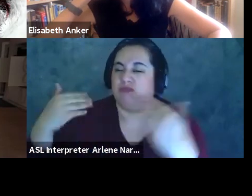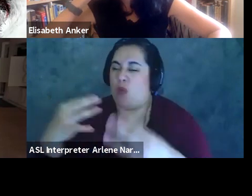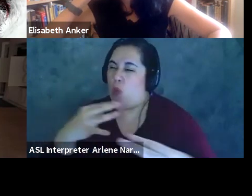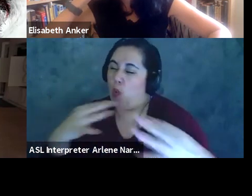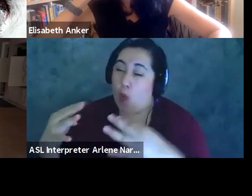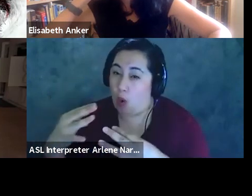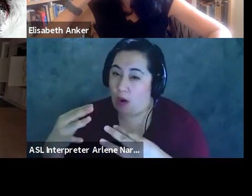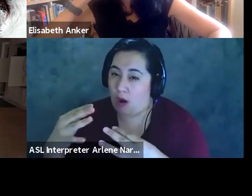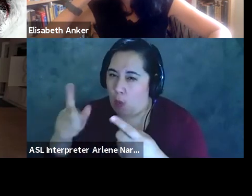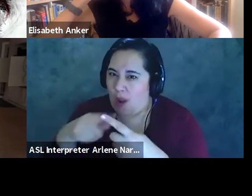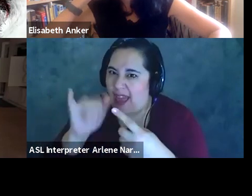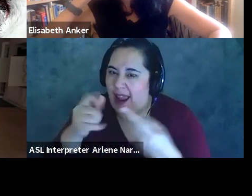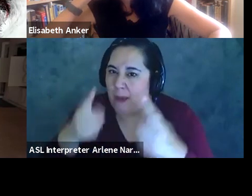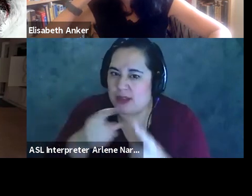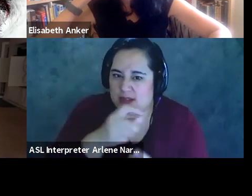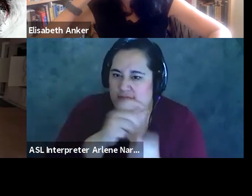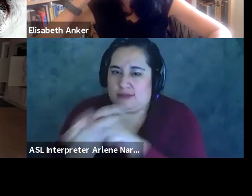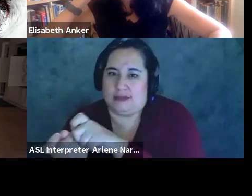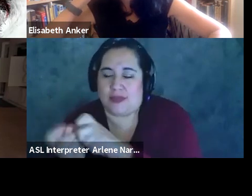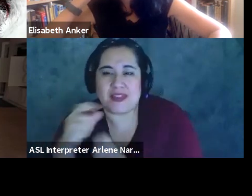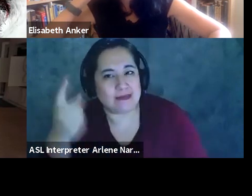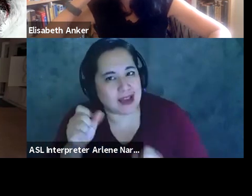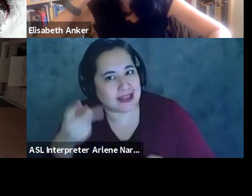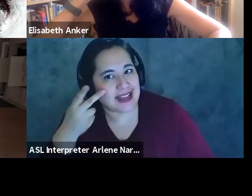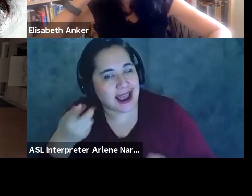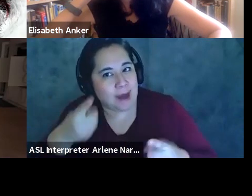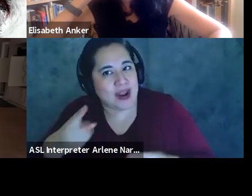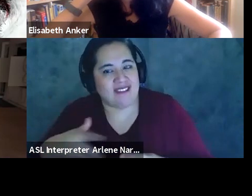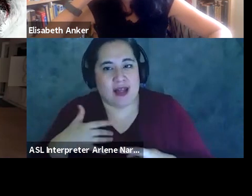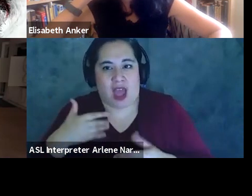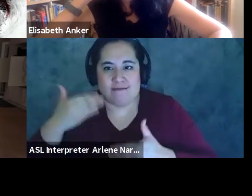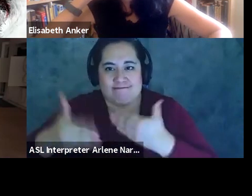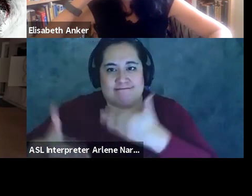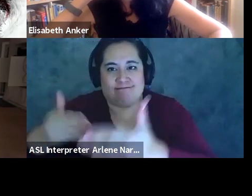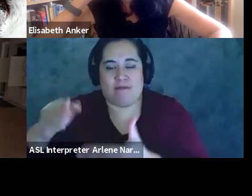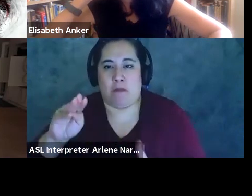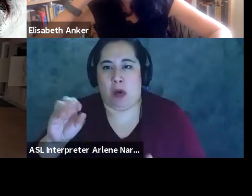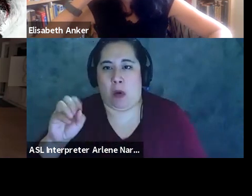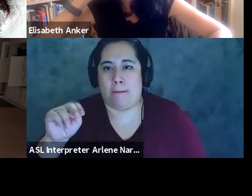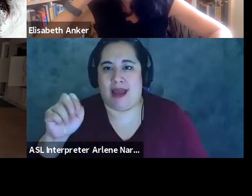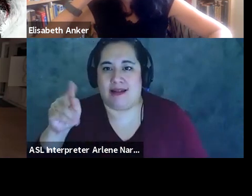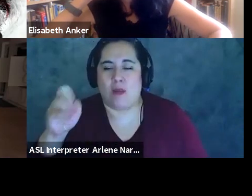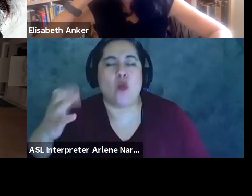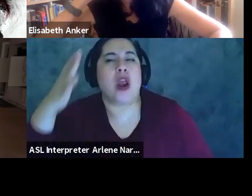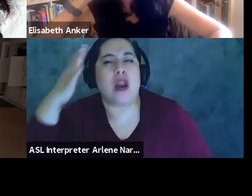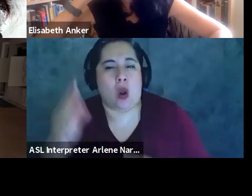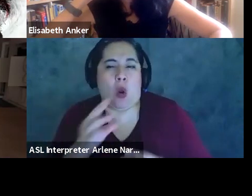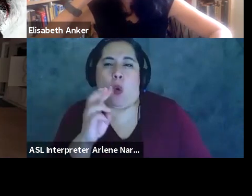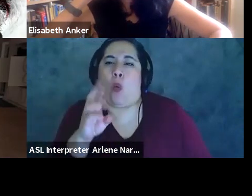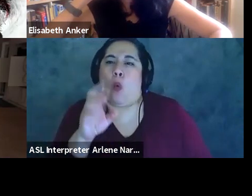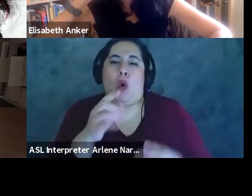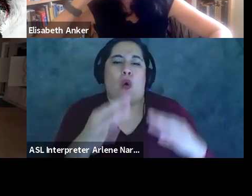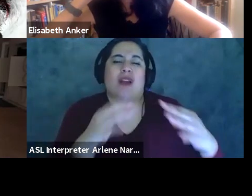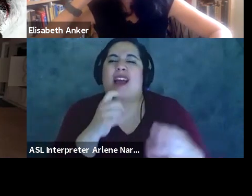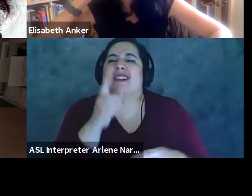I think, that is something which we can see happen as a momentum between, we know wars just don't simply happen, they